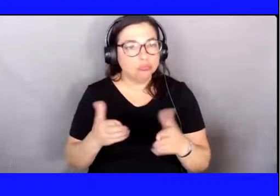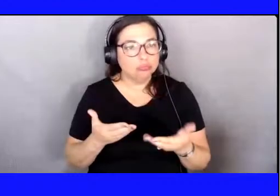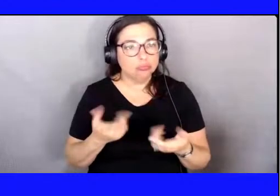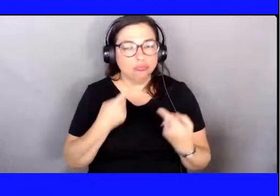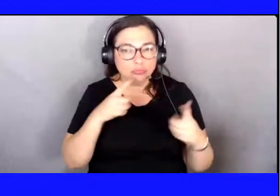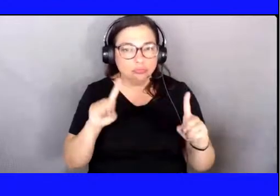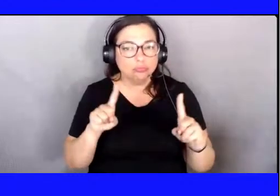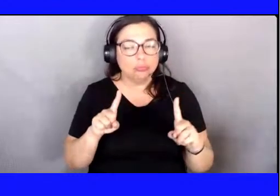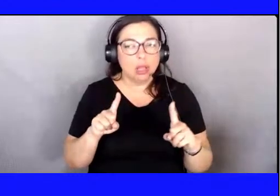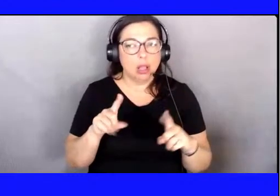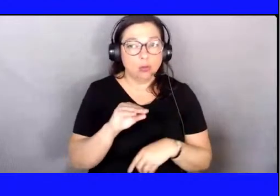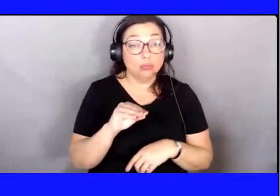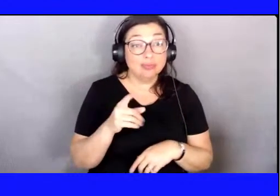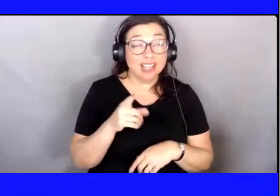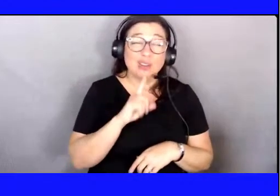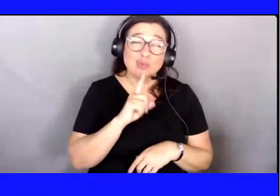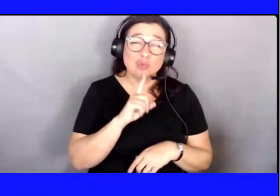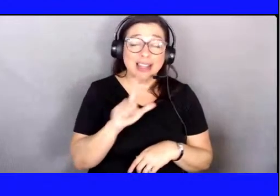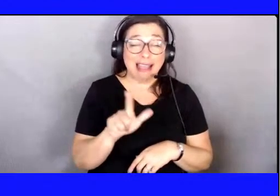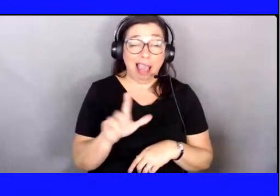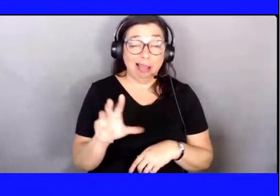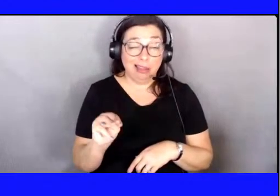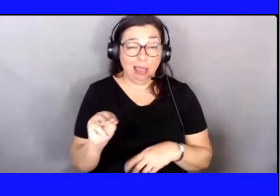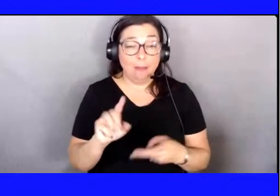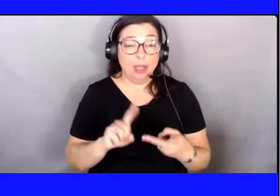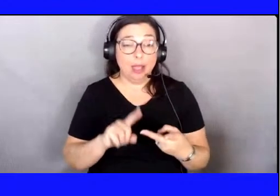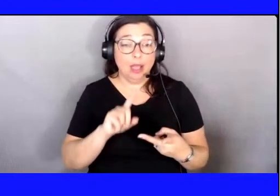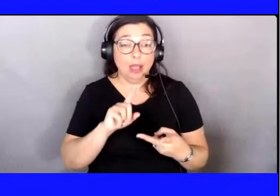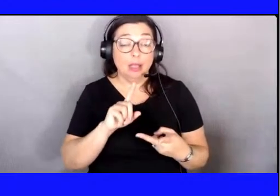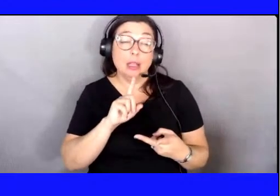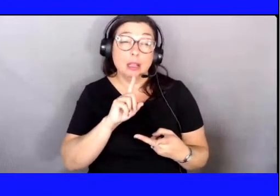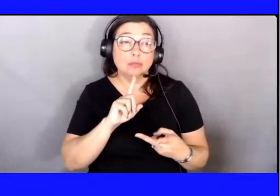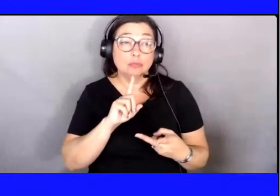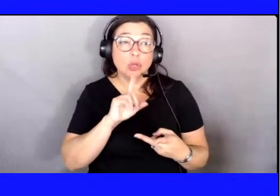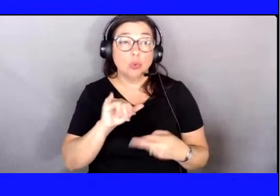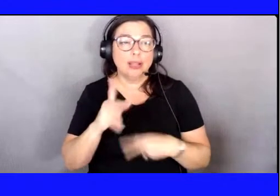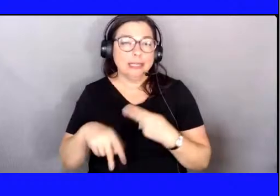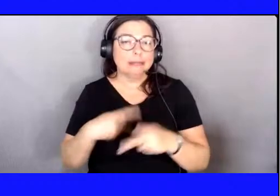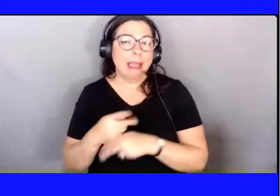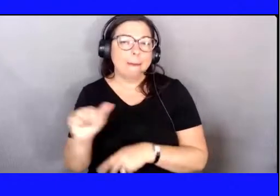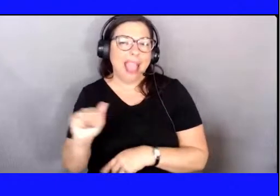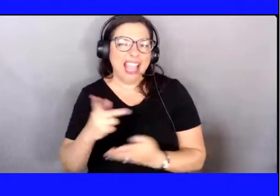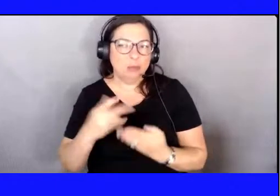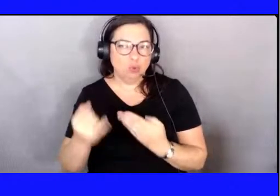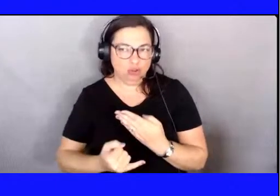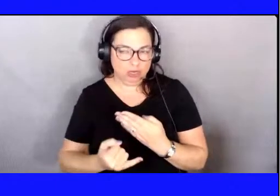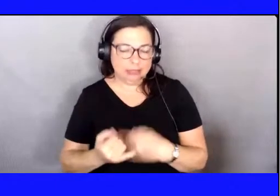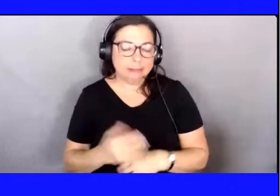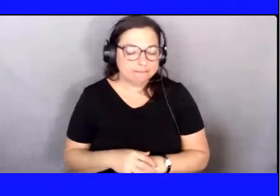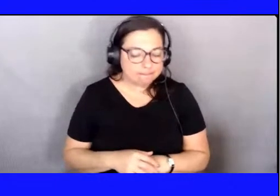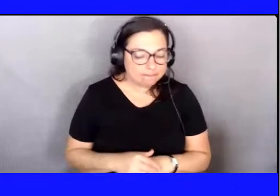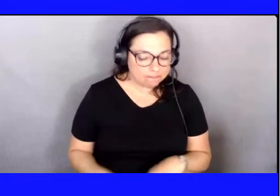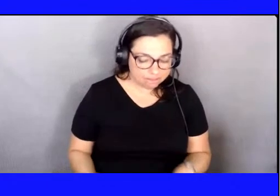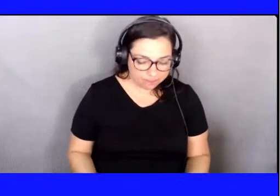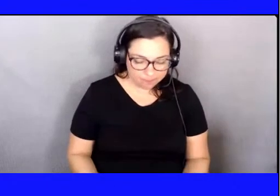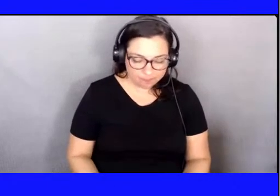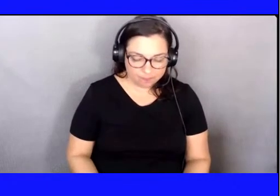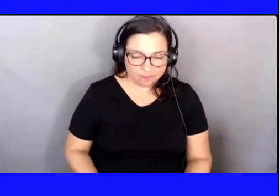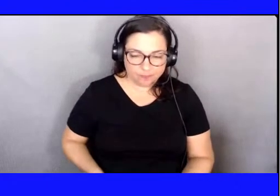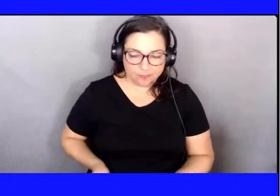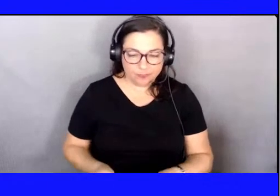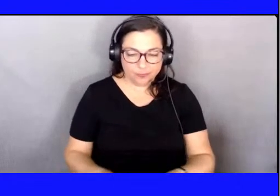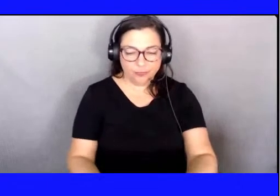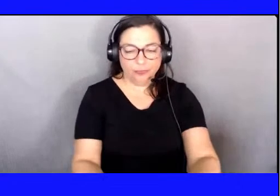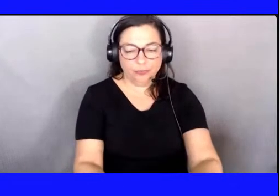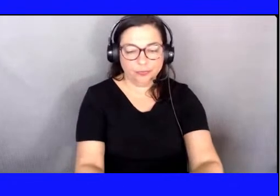L&M and, to a lesser extent, but we think important extent, L&M Type A projects. Next slide, please. So again, as I got off